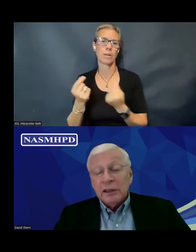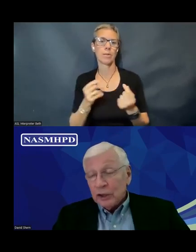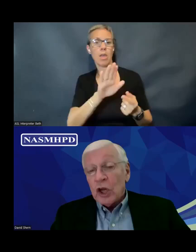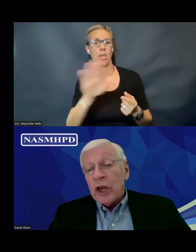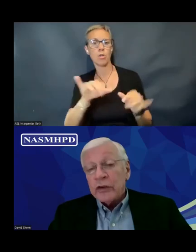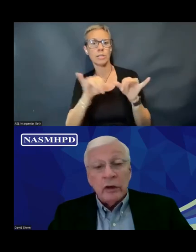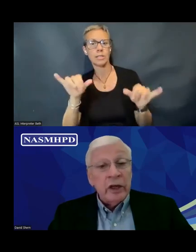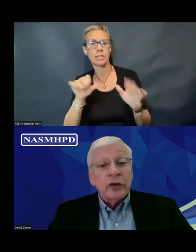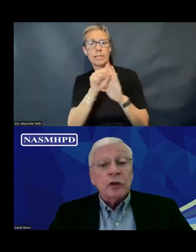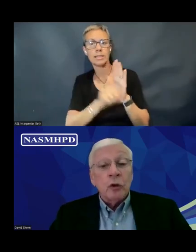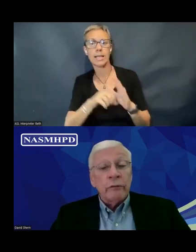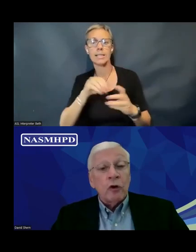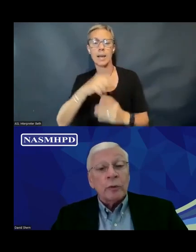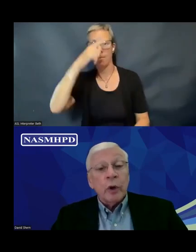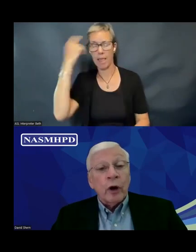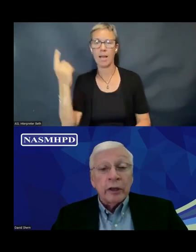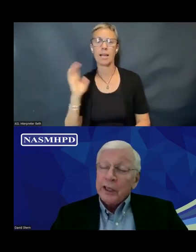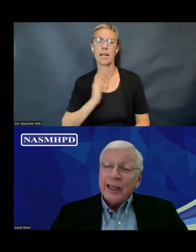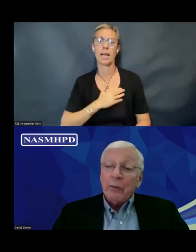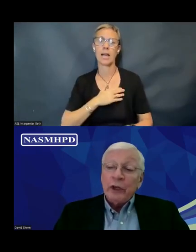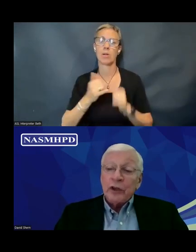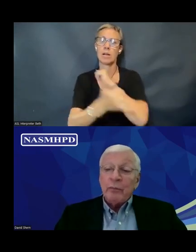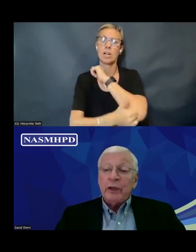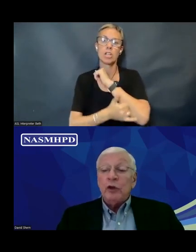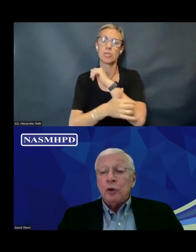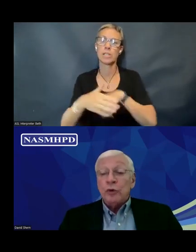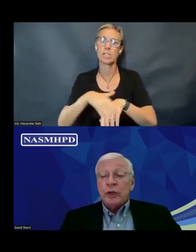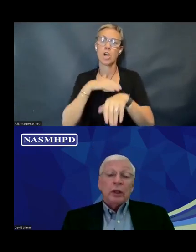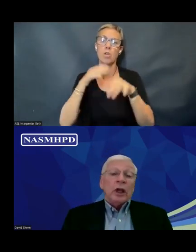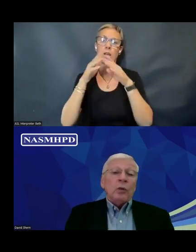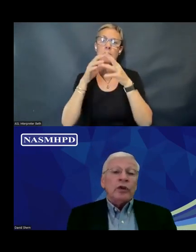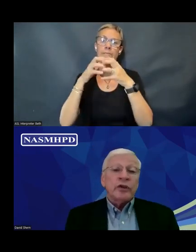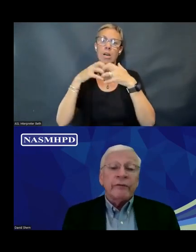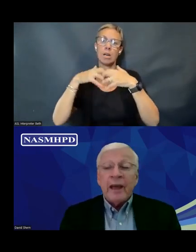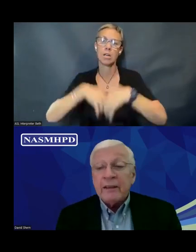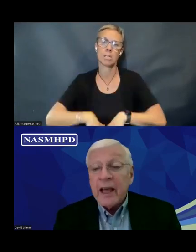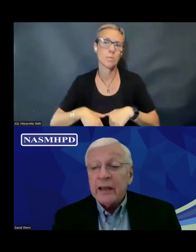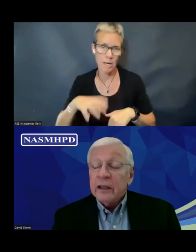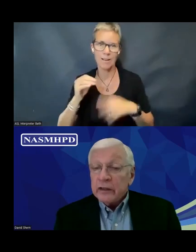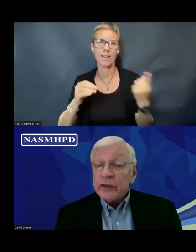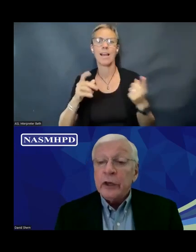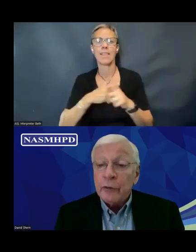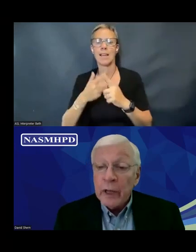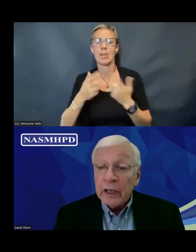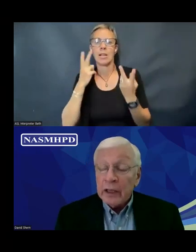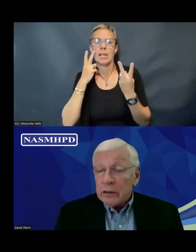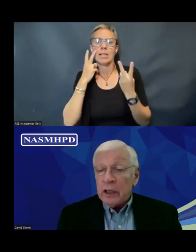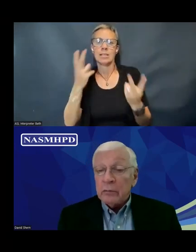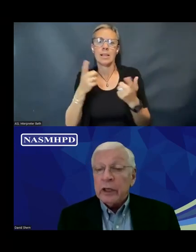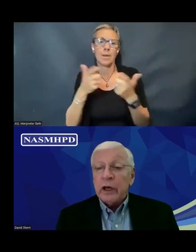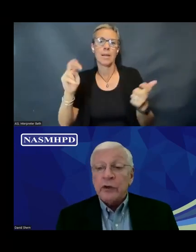in black as our nation slowly falls apart. And we get to the big news, which is the fact that the Centers